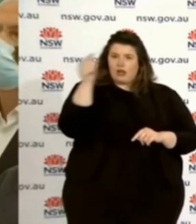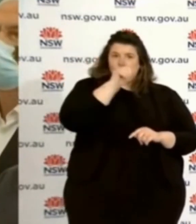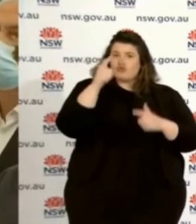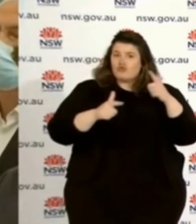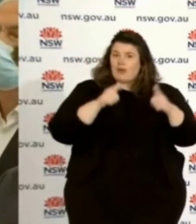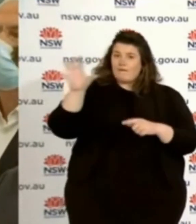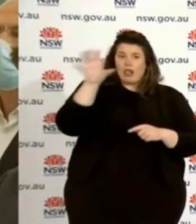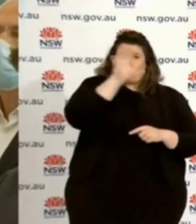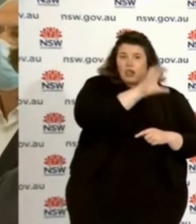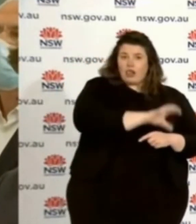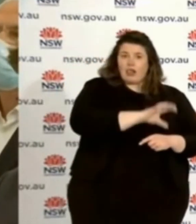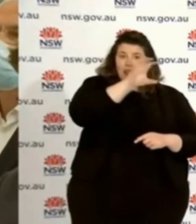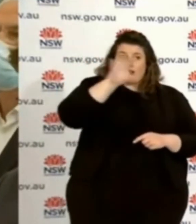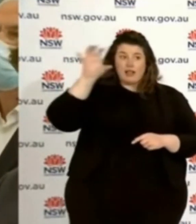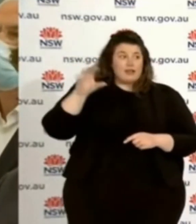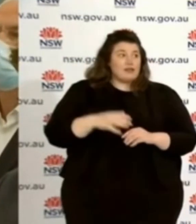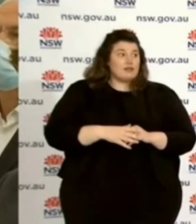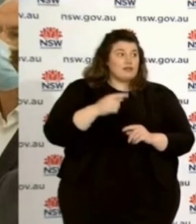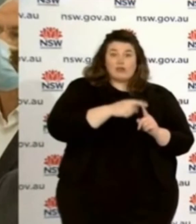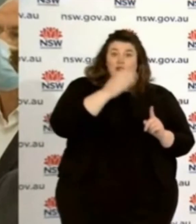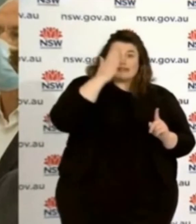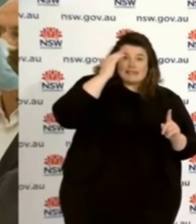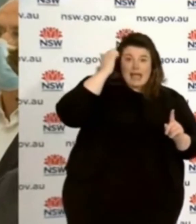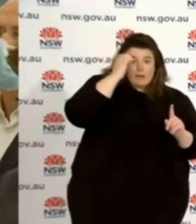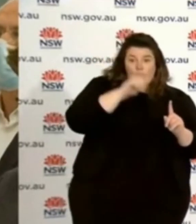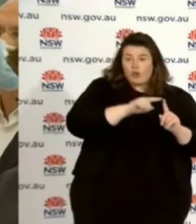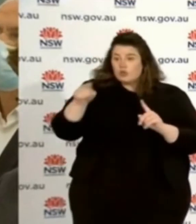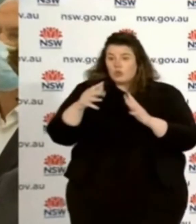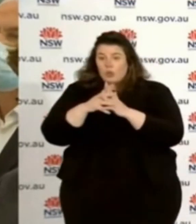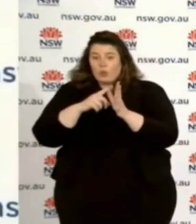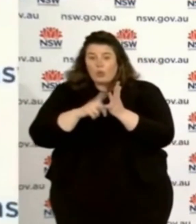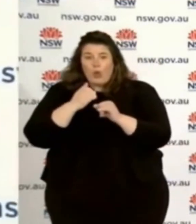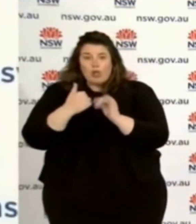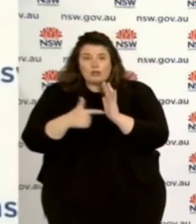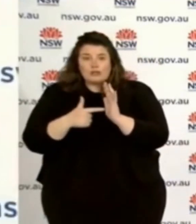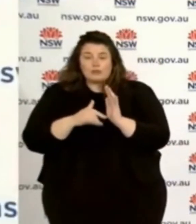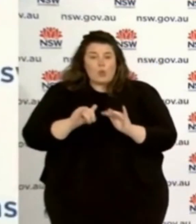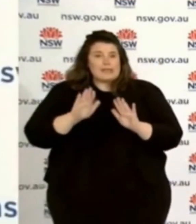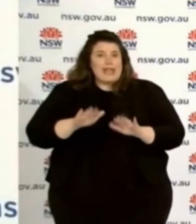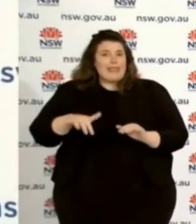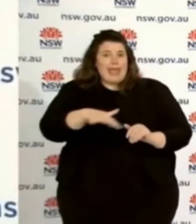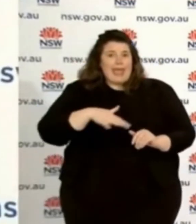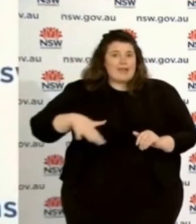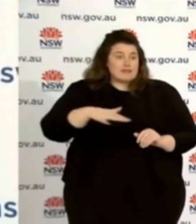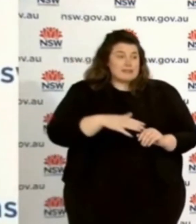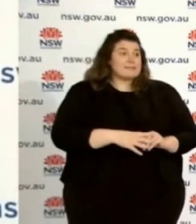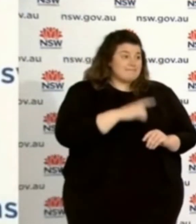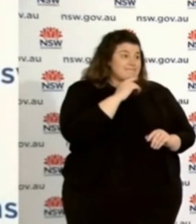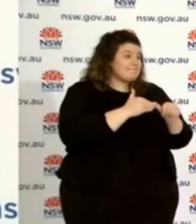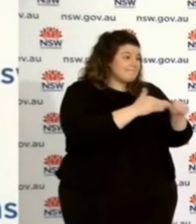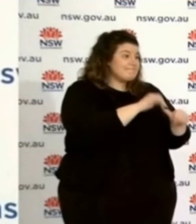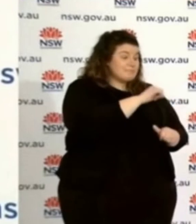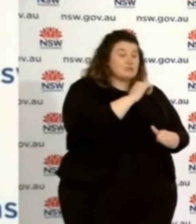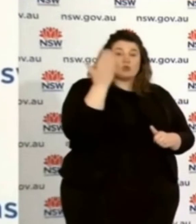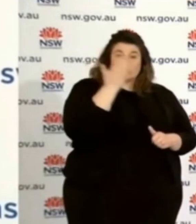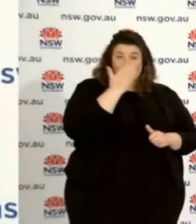And do you encourage people to go from Wagga to Tamworth, or would you rather they stay in their LGAs? Firstly, to answer the question, yes, schools will return, and they